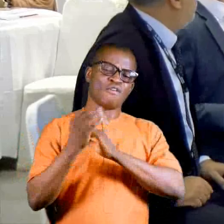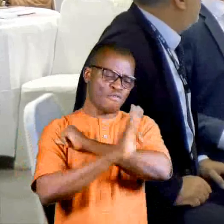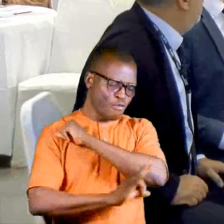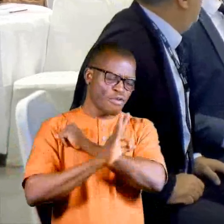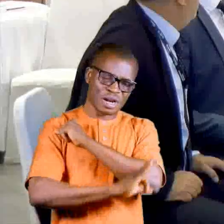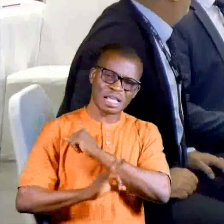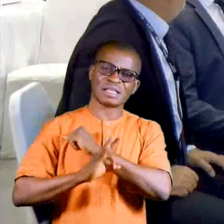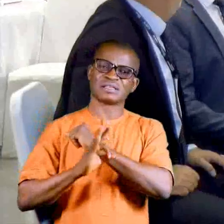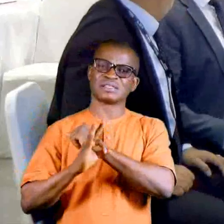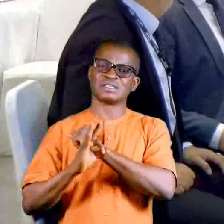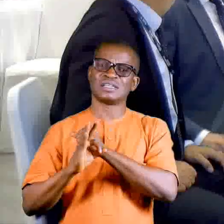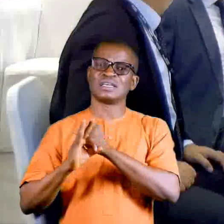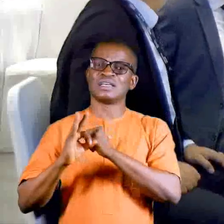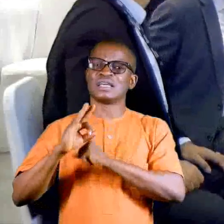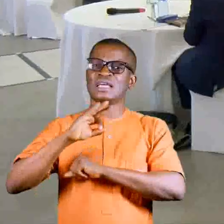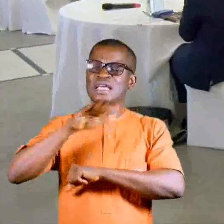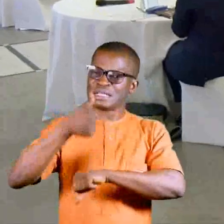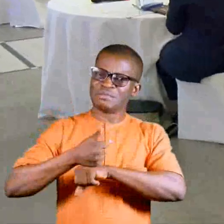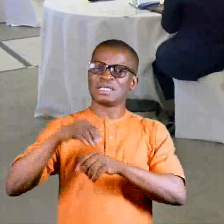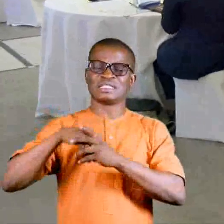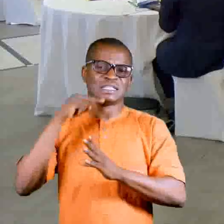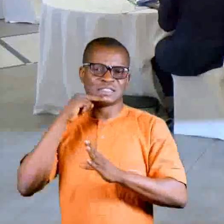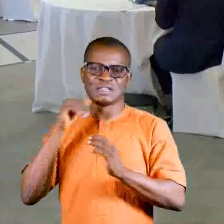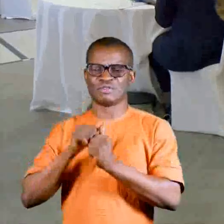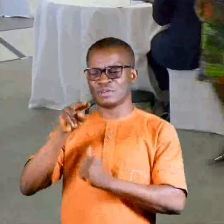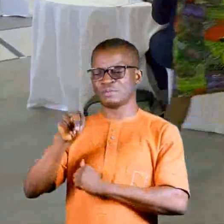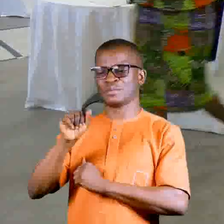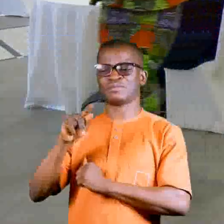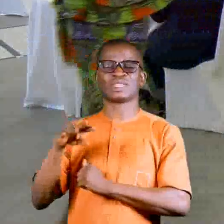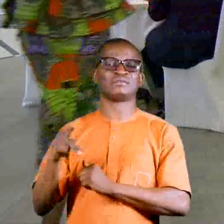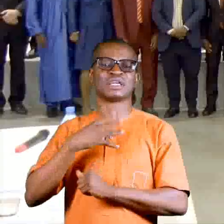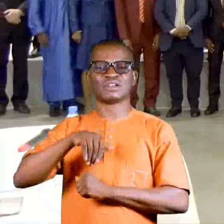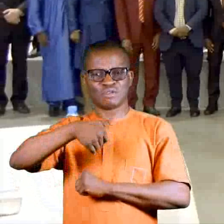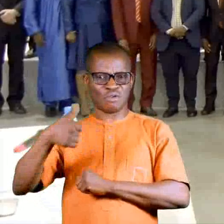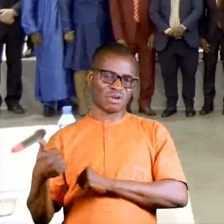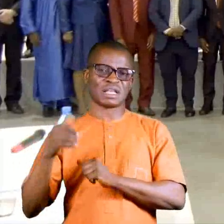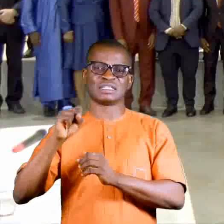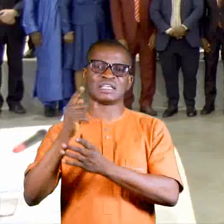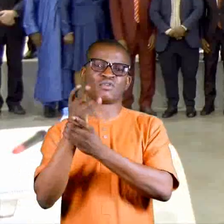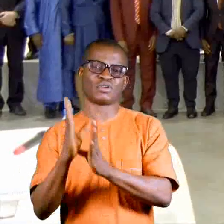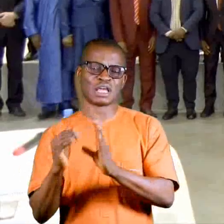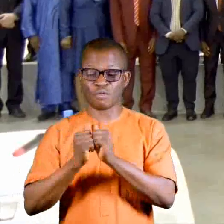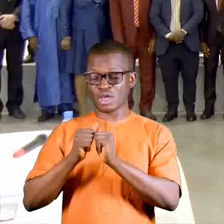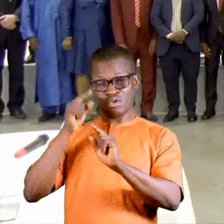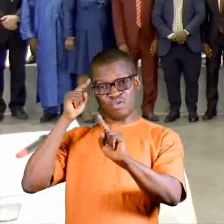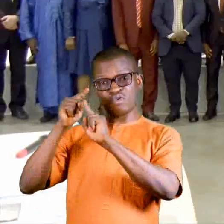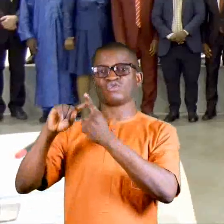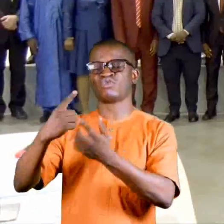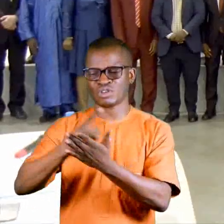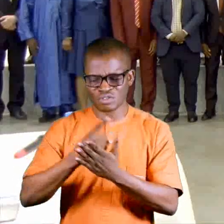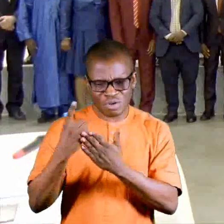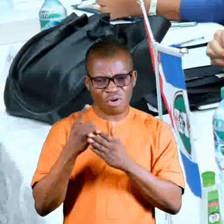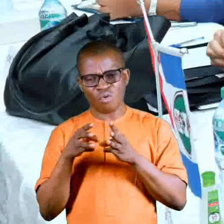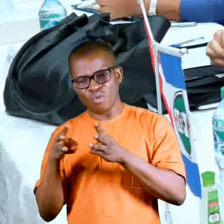the foreign nations and embassies in Nigeria, together with NAPTIP and other relevant stakeholders. And the purpose of the meeting is usually to